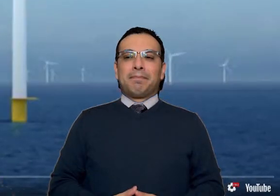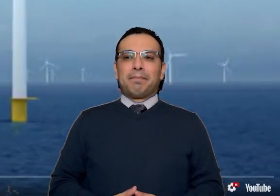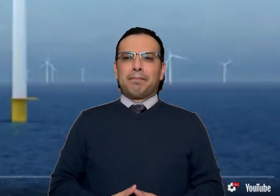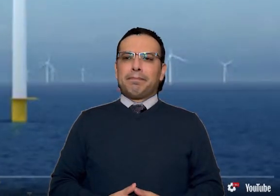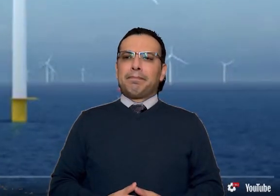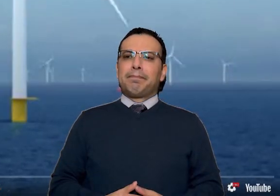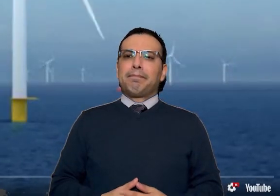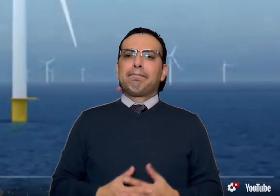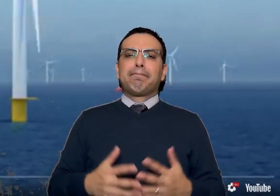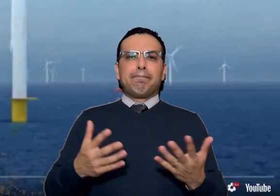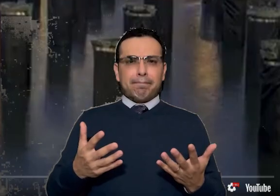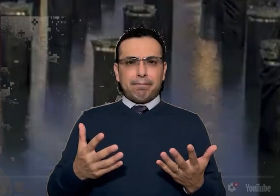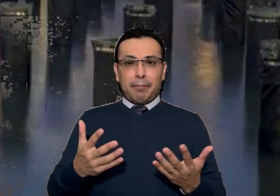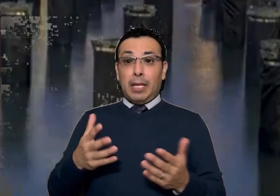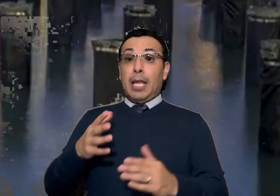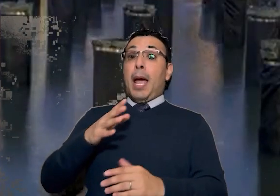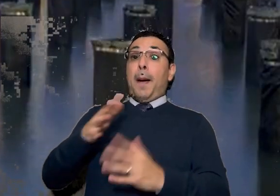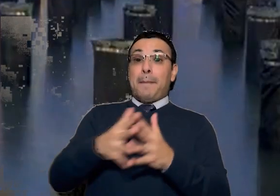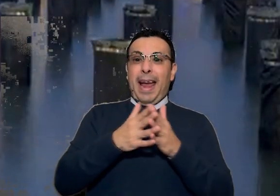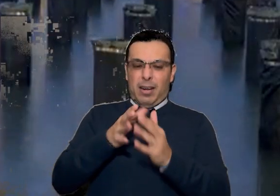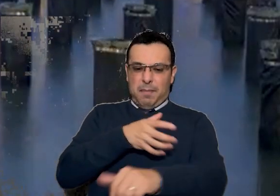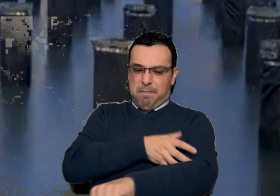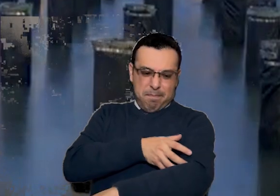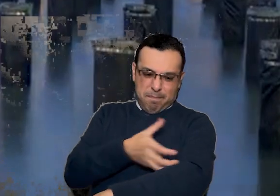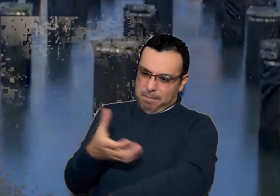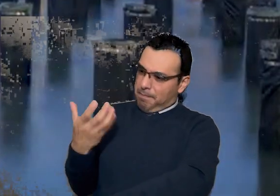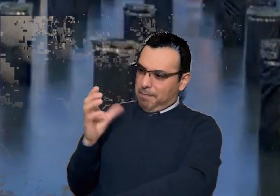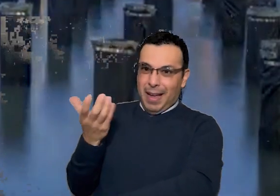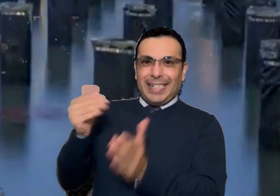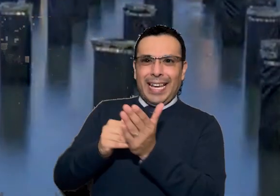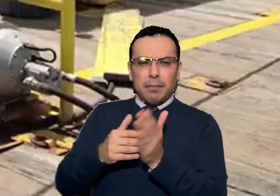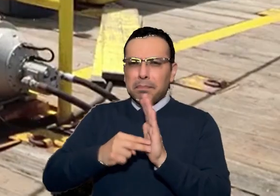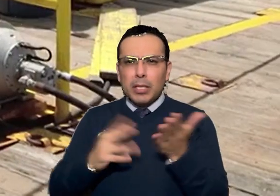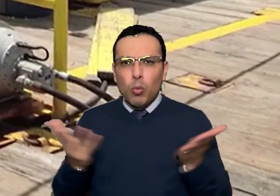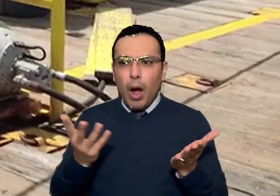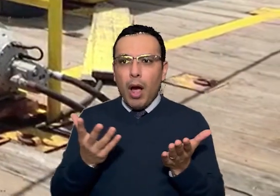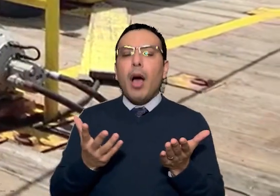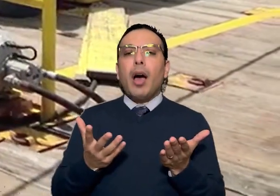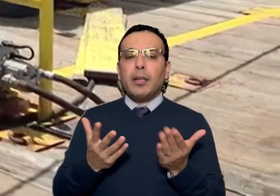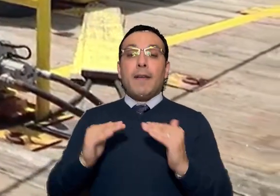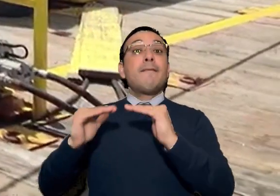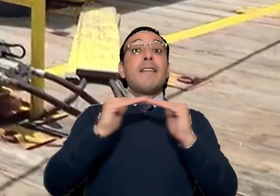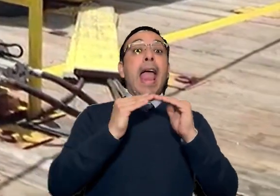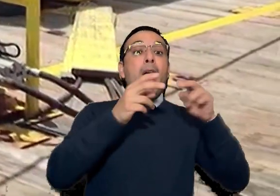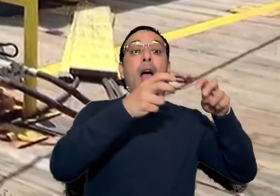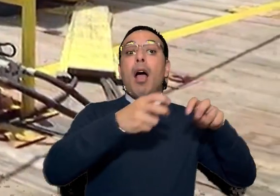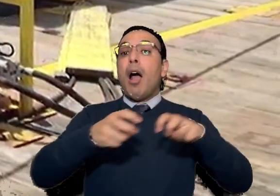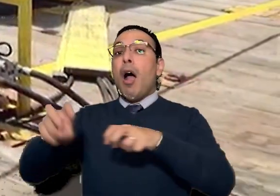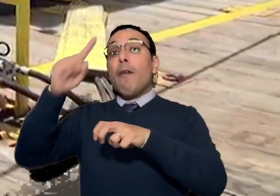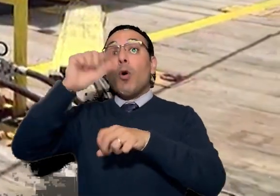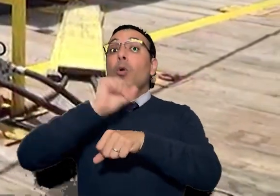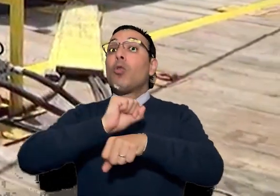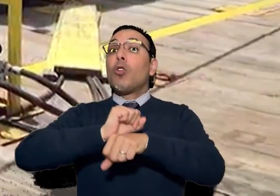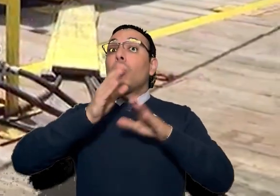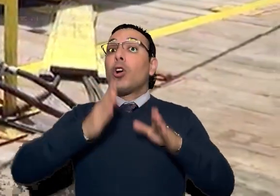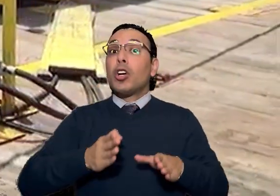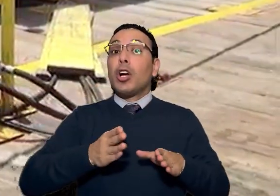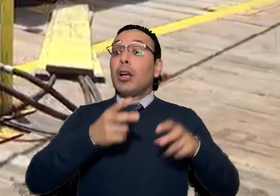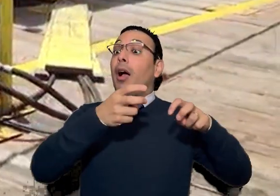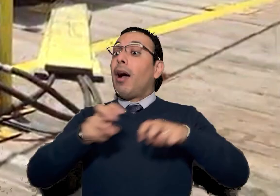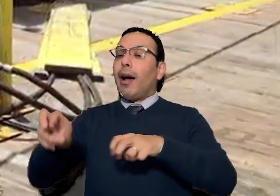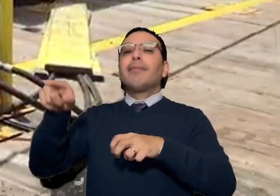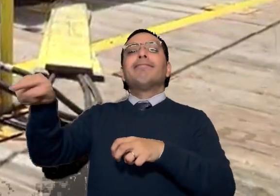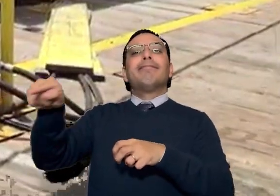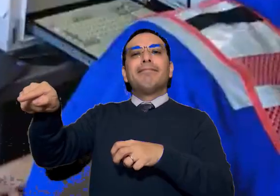What does repowering America mean? It means creating a just transition for workers and new careers in the